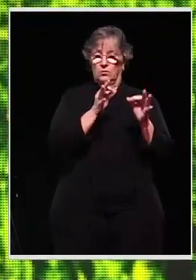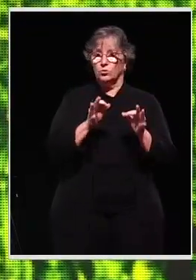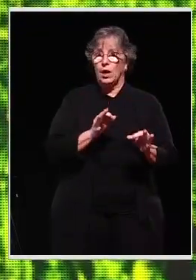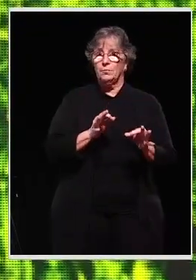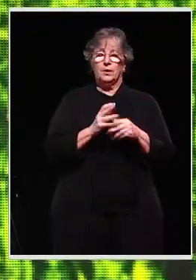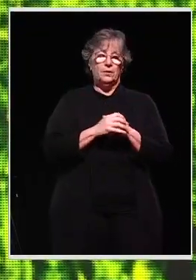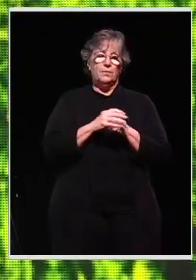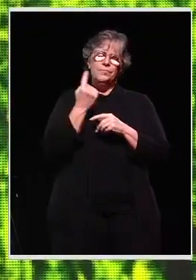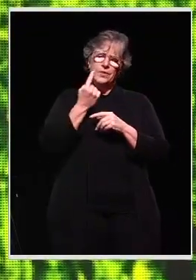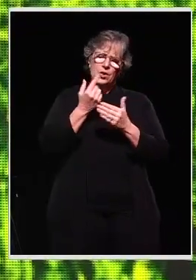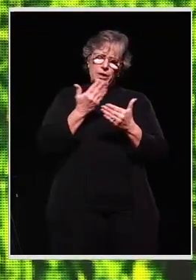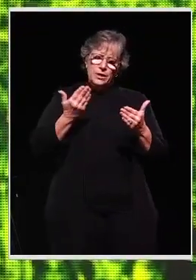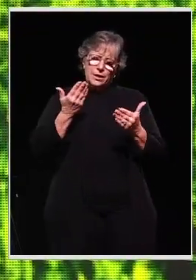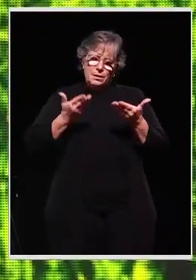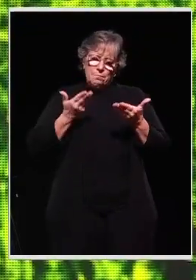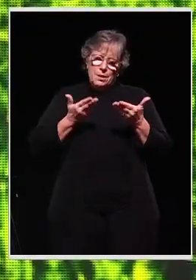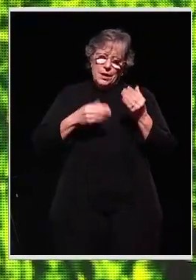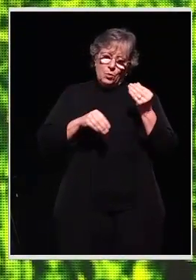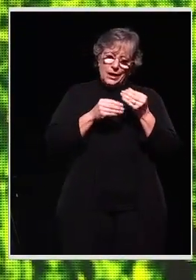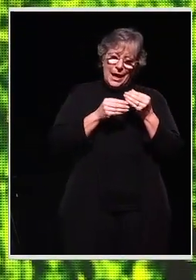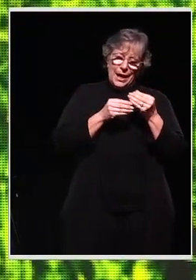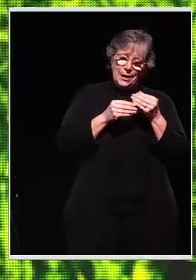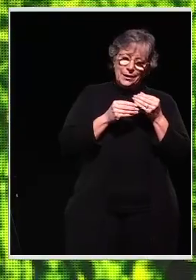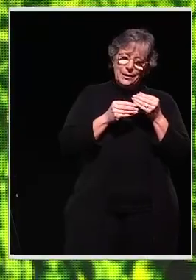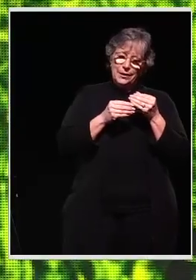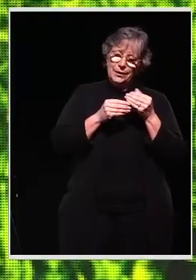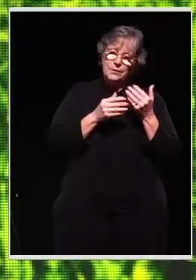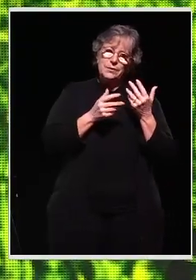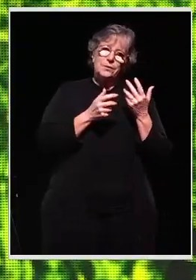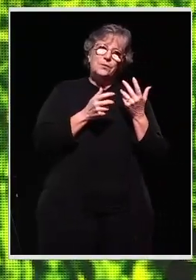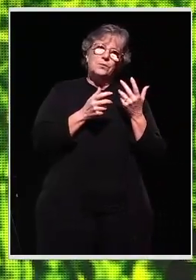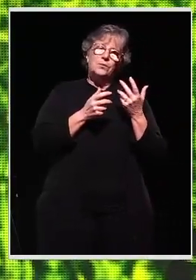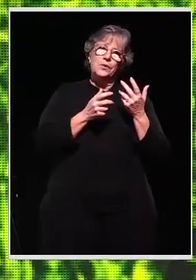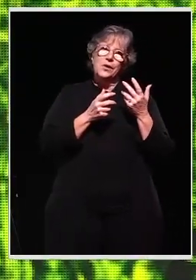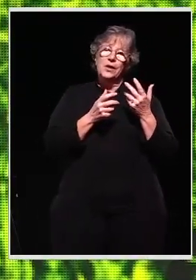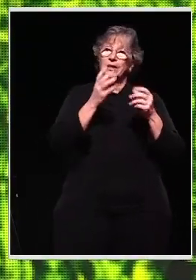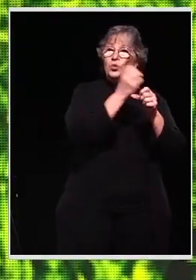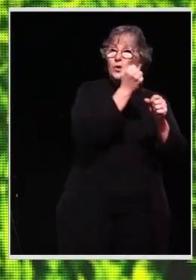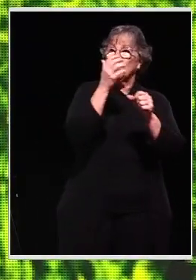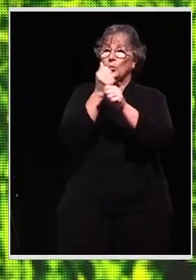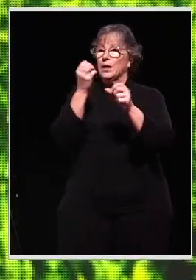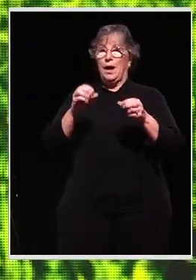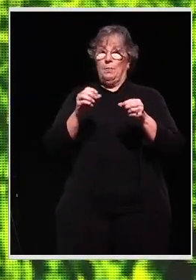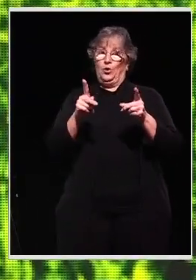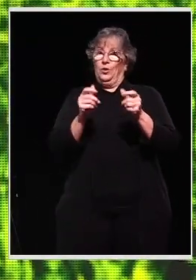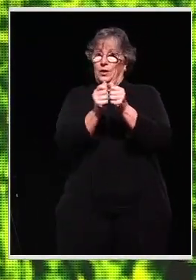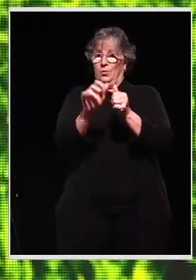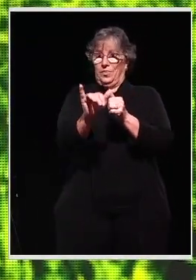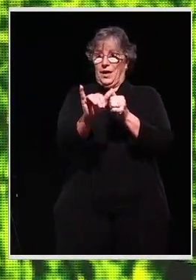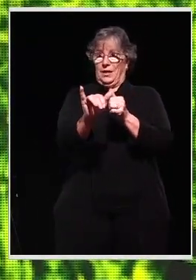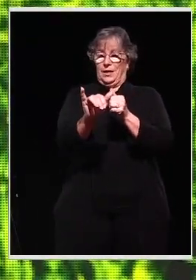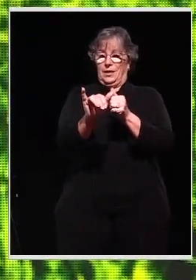I guess the only thing I would maybe just add to that is there's a win-win opportunity with methane.